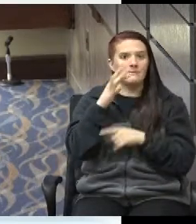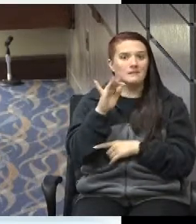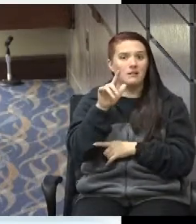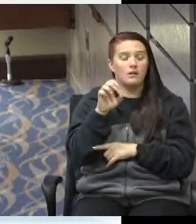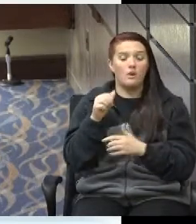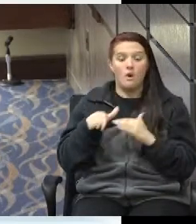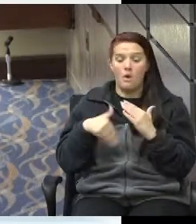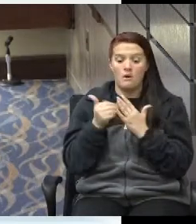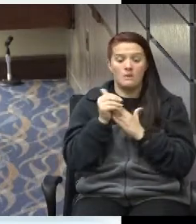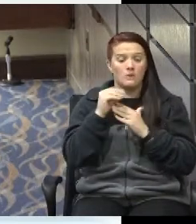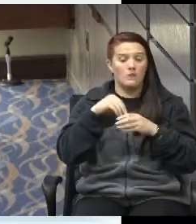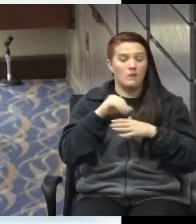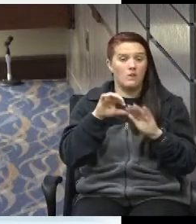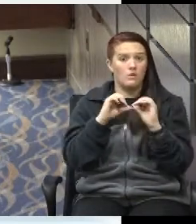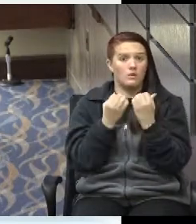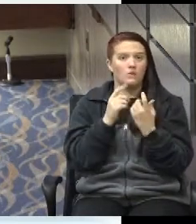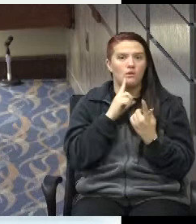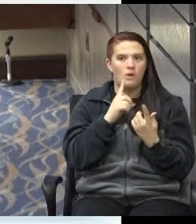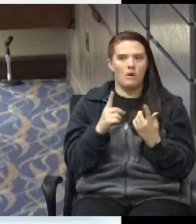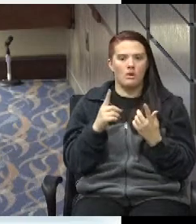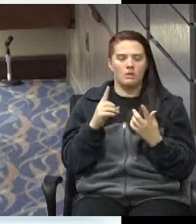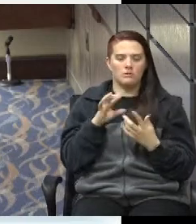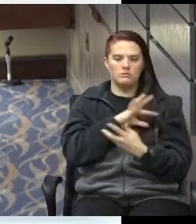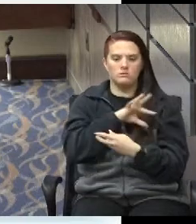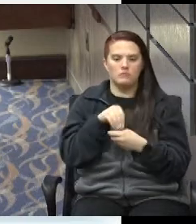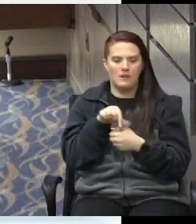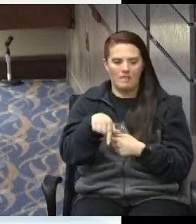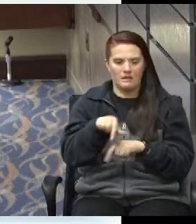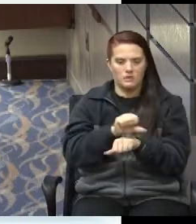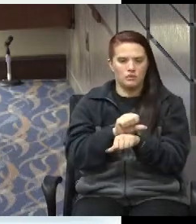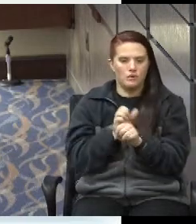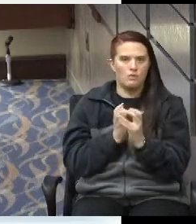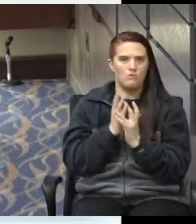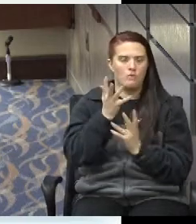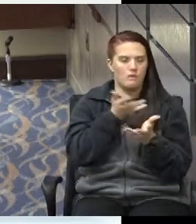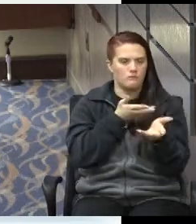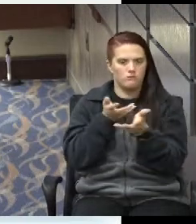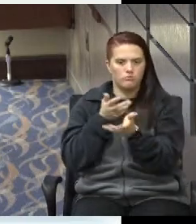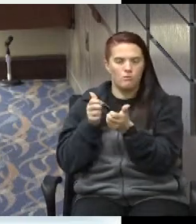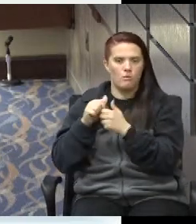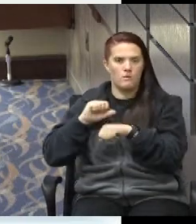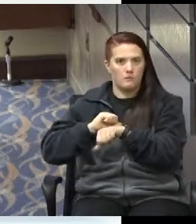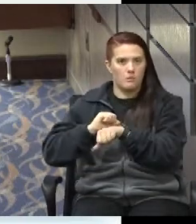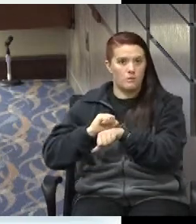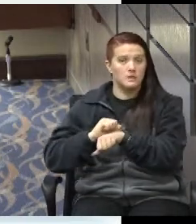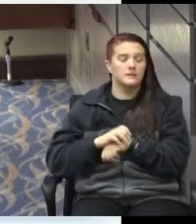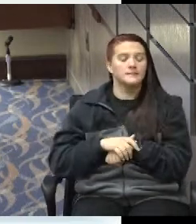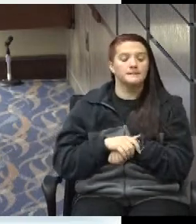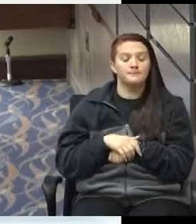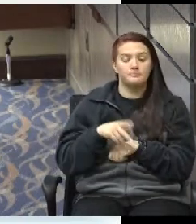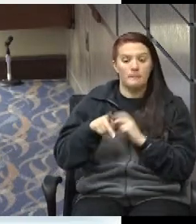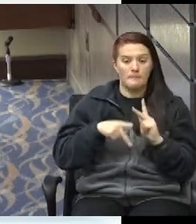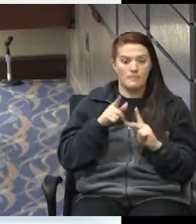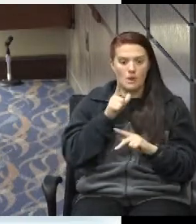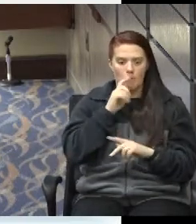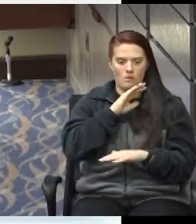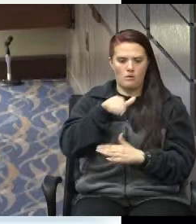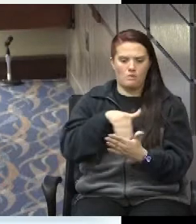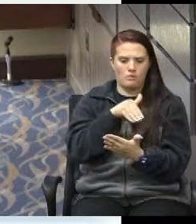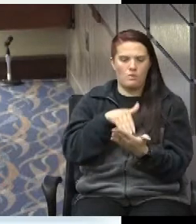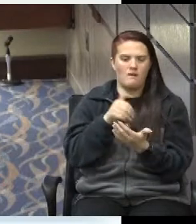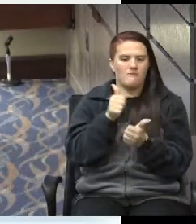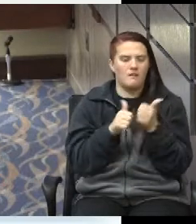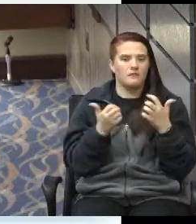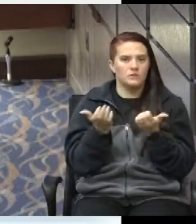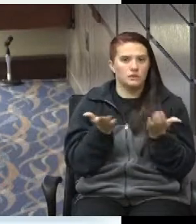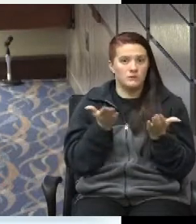in the organizations are an extension of this work through their interactions with employees, and people are at the core of every service